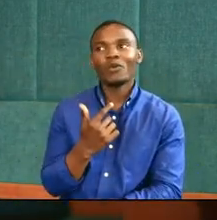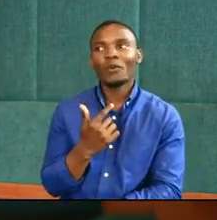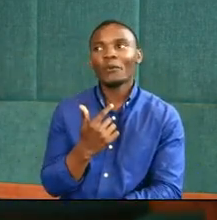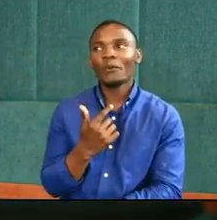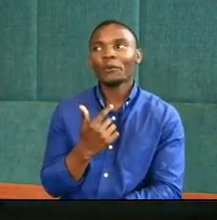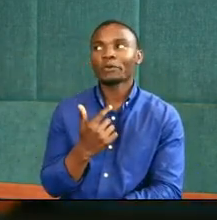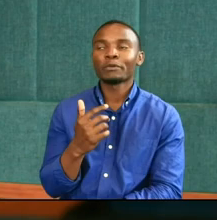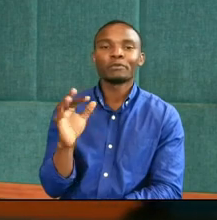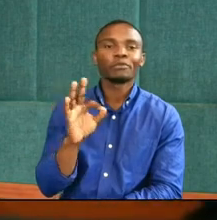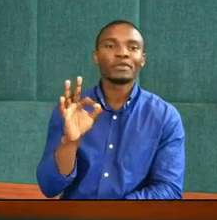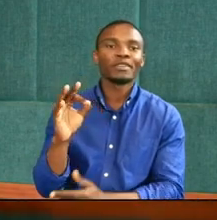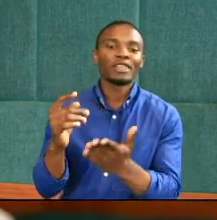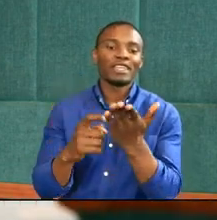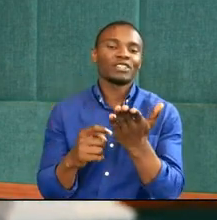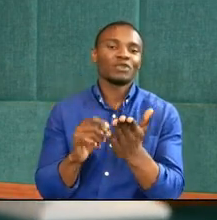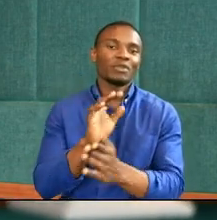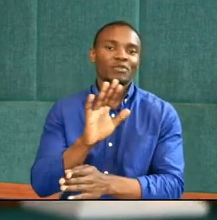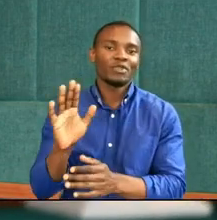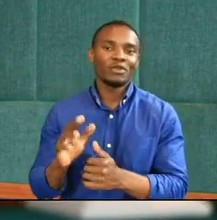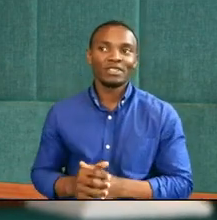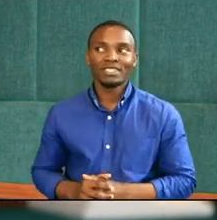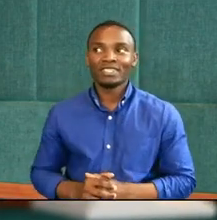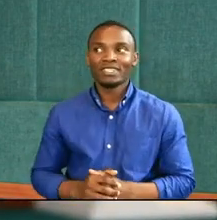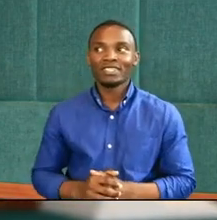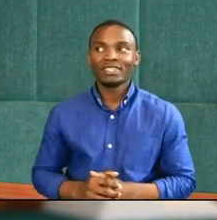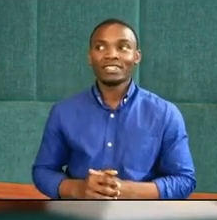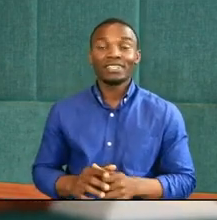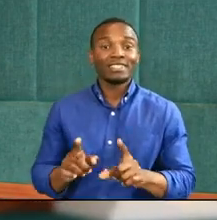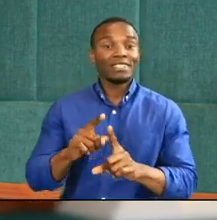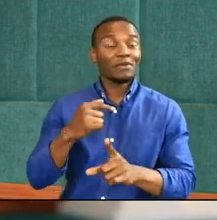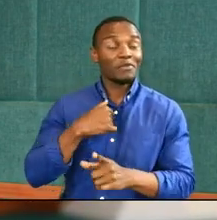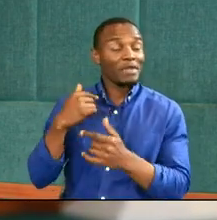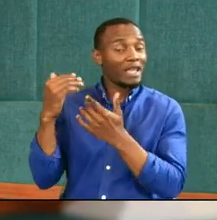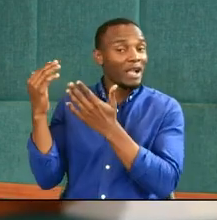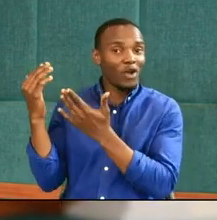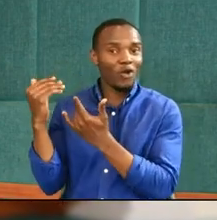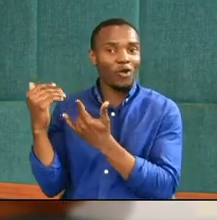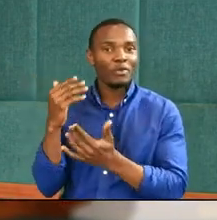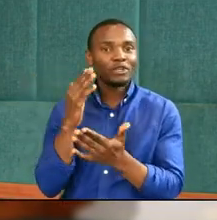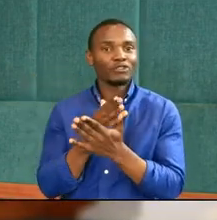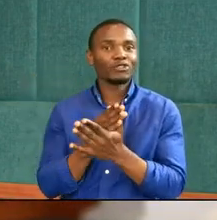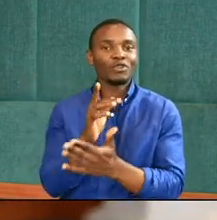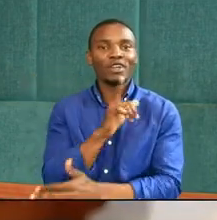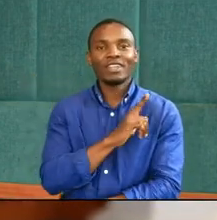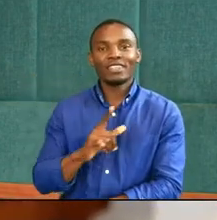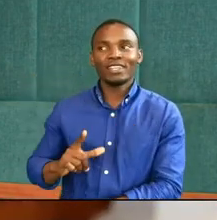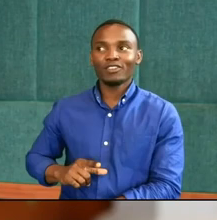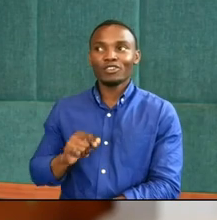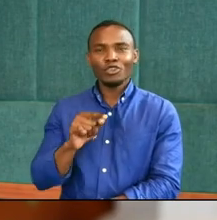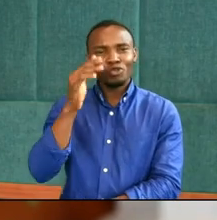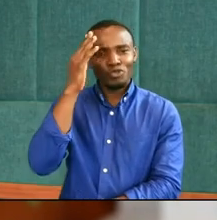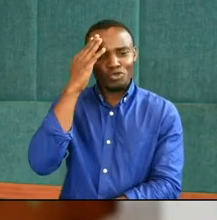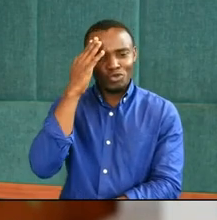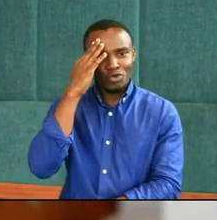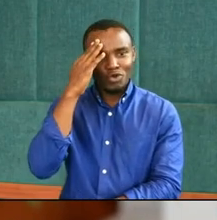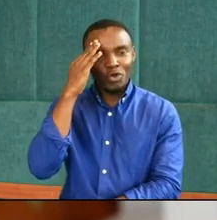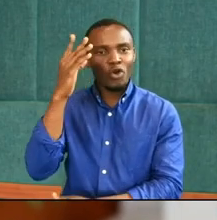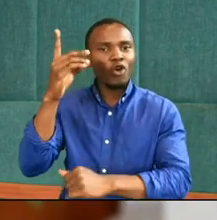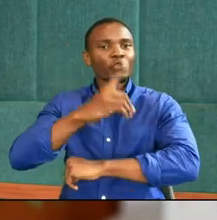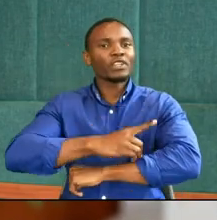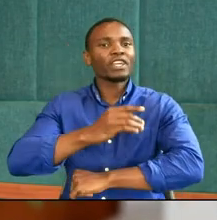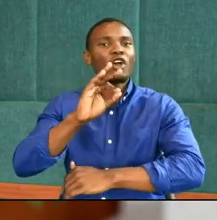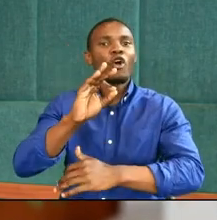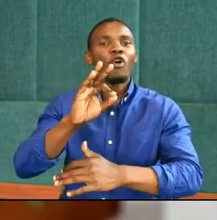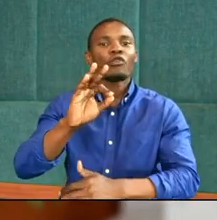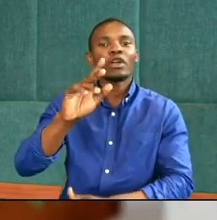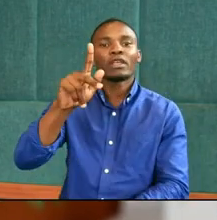in your language and just love it. I'm really hoping that the Lord, you know, on the day of Pentecost, the Lord worked